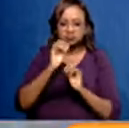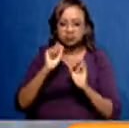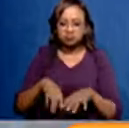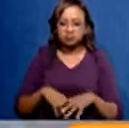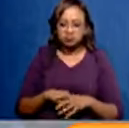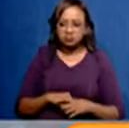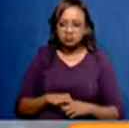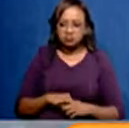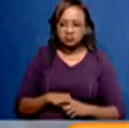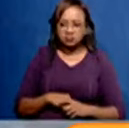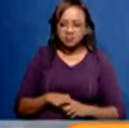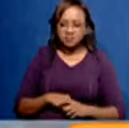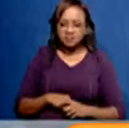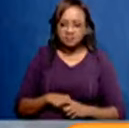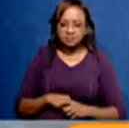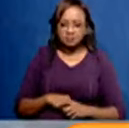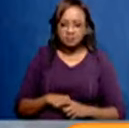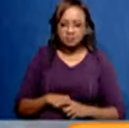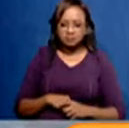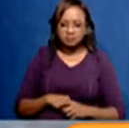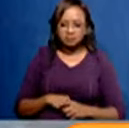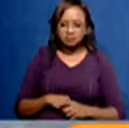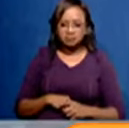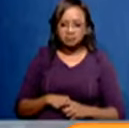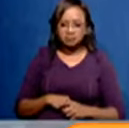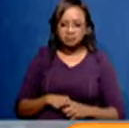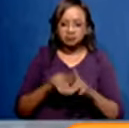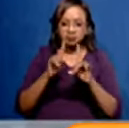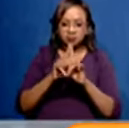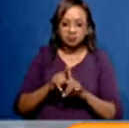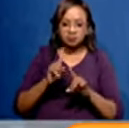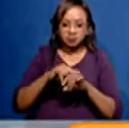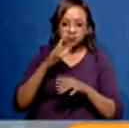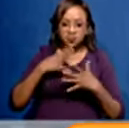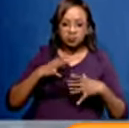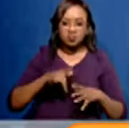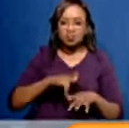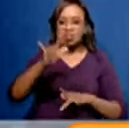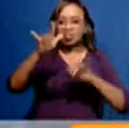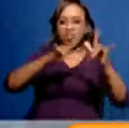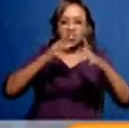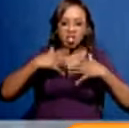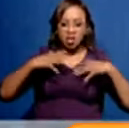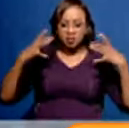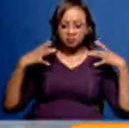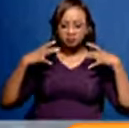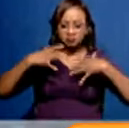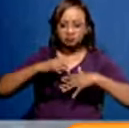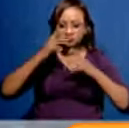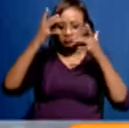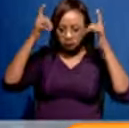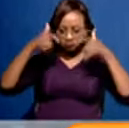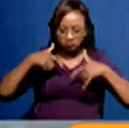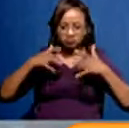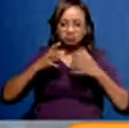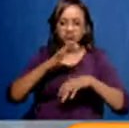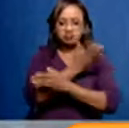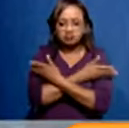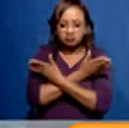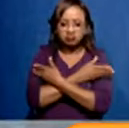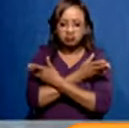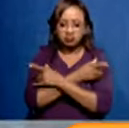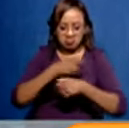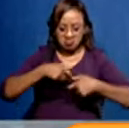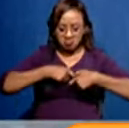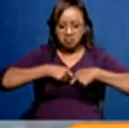funny that when people go overseas and they come back with T-shirts and hoodies and caps and mugs saying Veritas or,